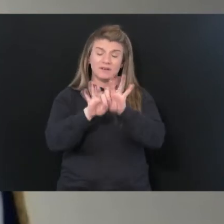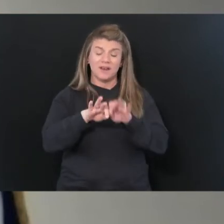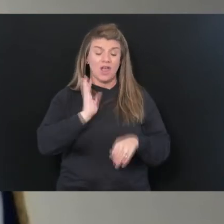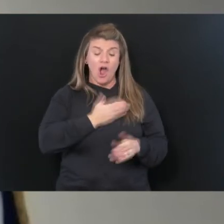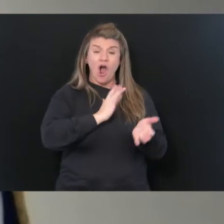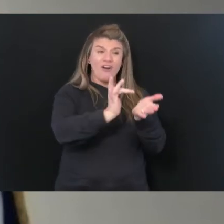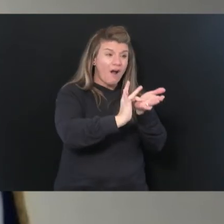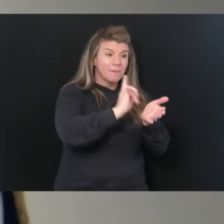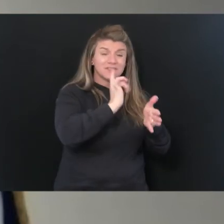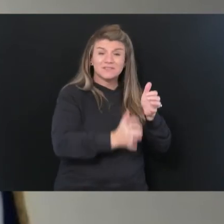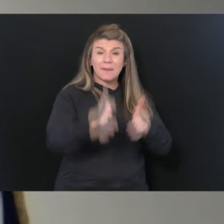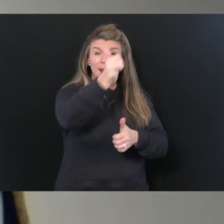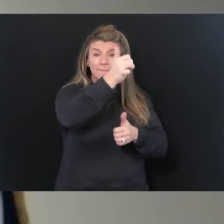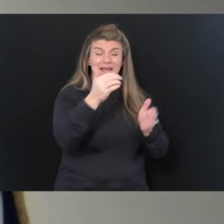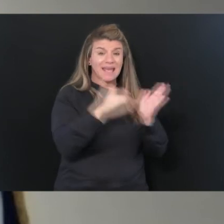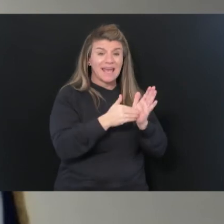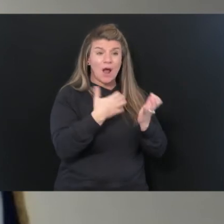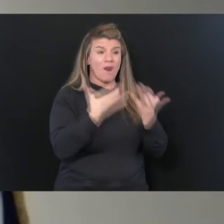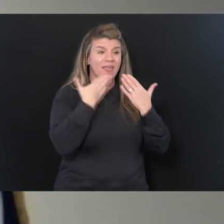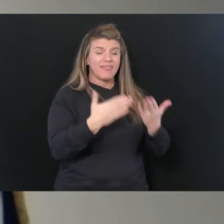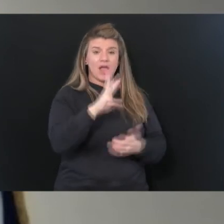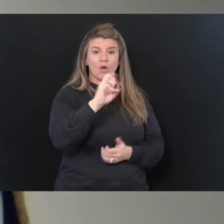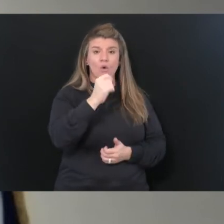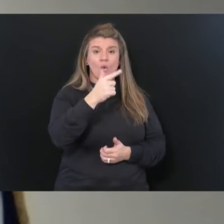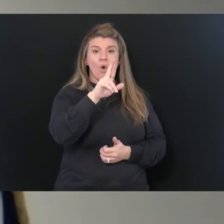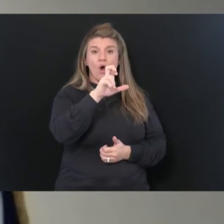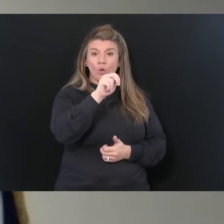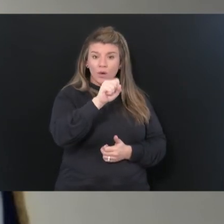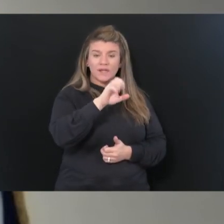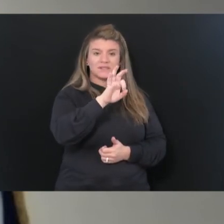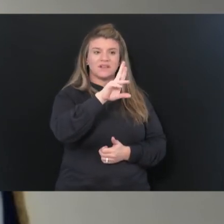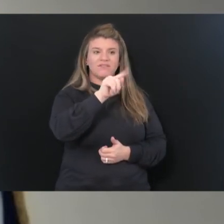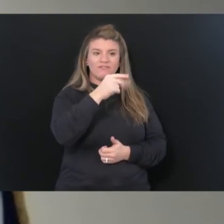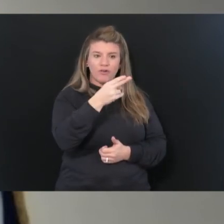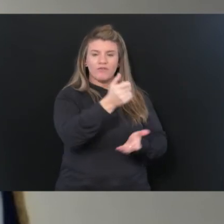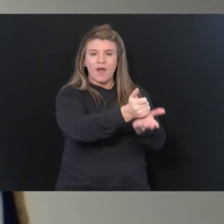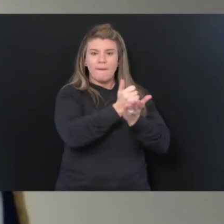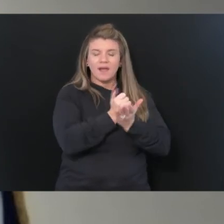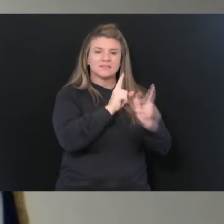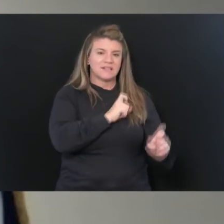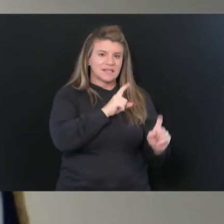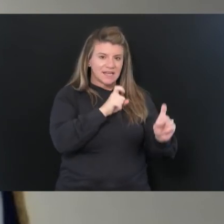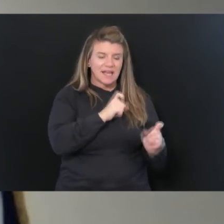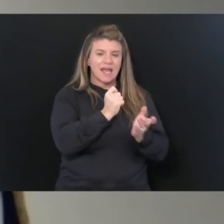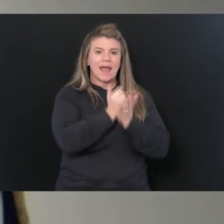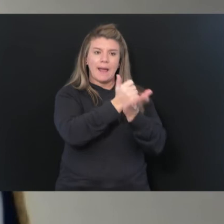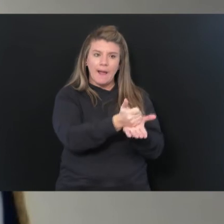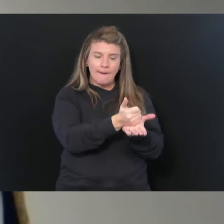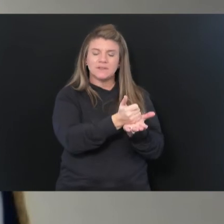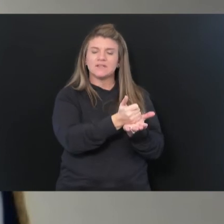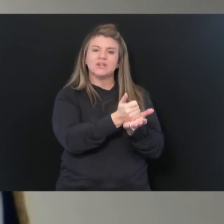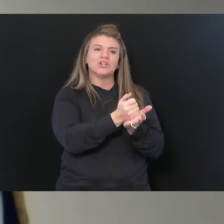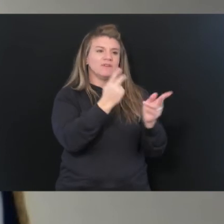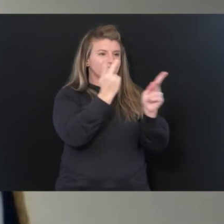again thank Walgreens and Fruth for helping us with testing and helping to make up for